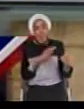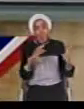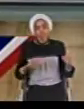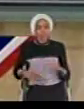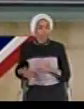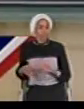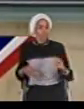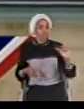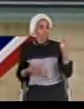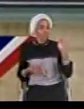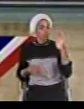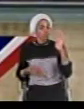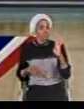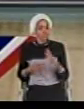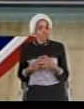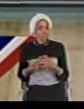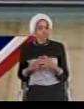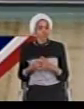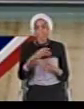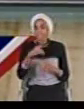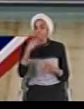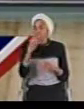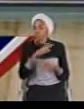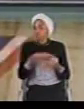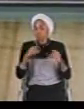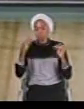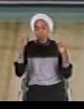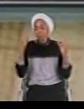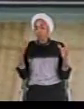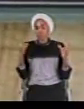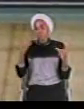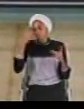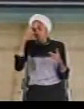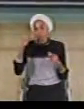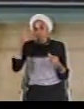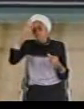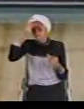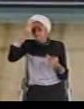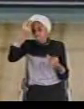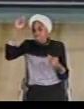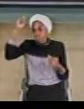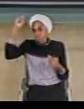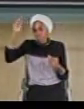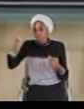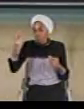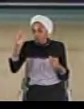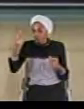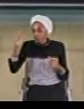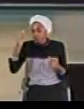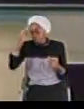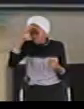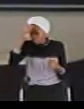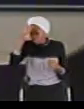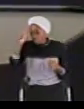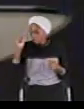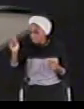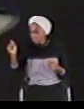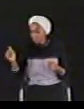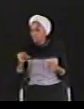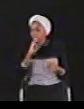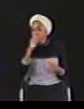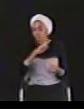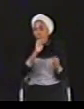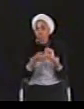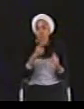verse 14, it says, and no marvel, for Satan himself is transformed into an